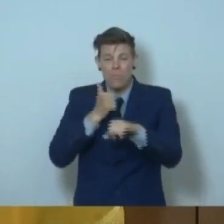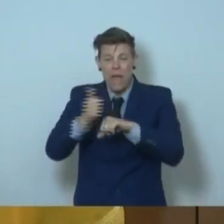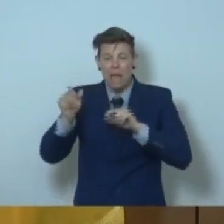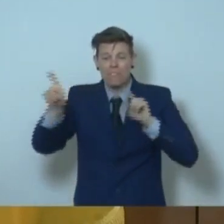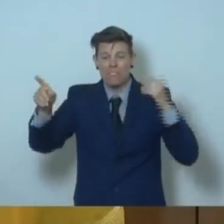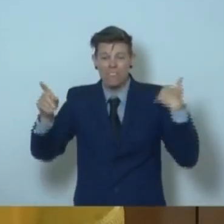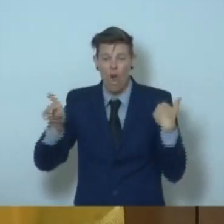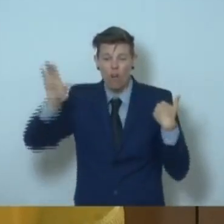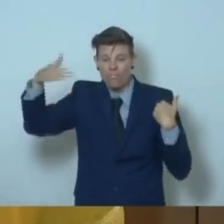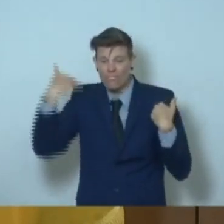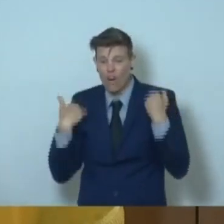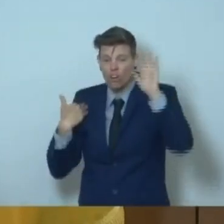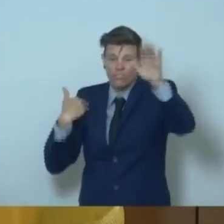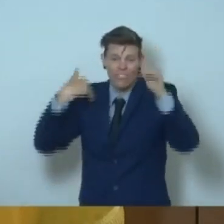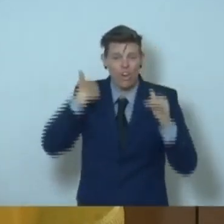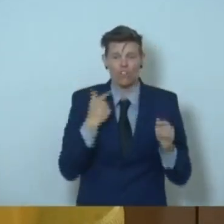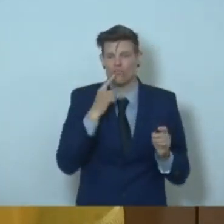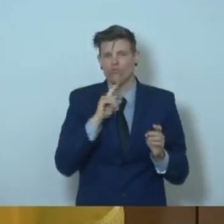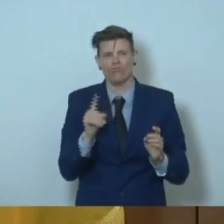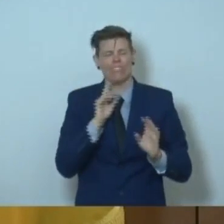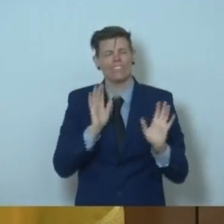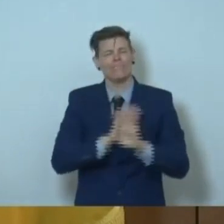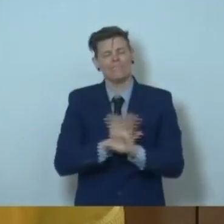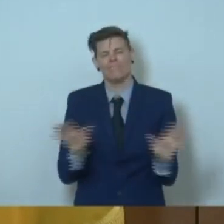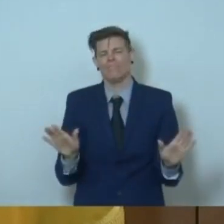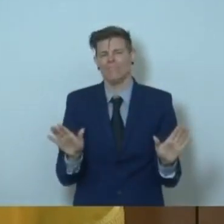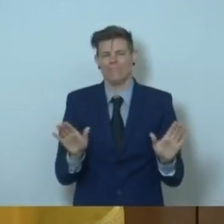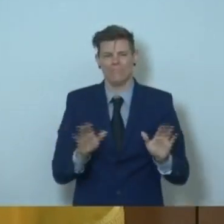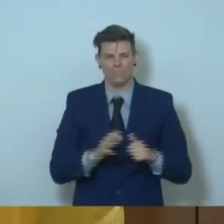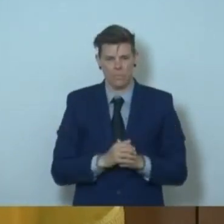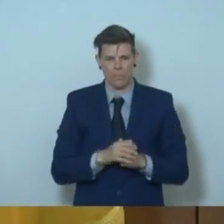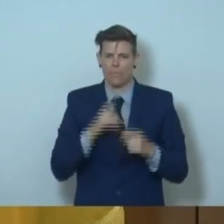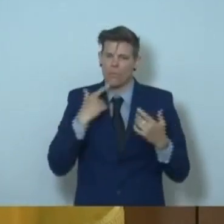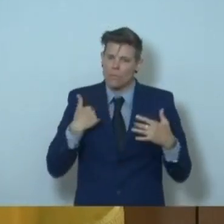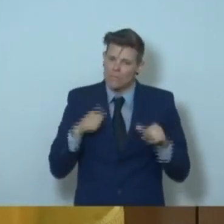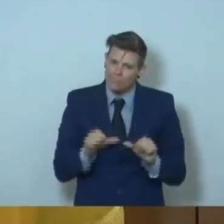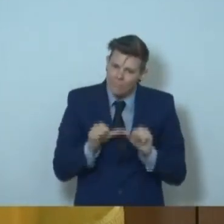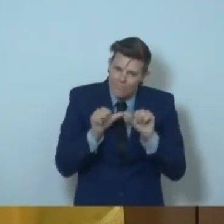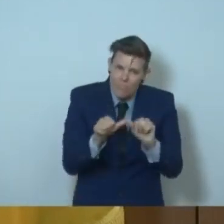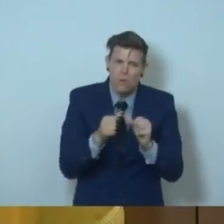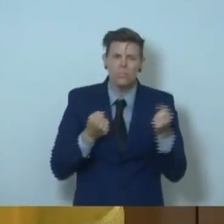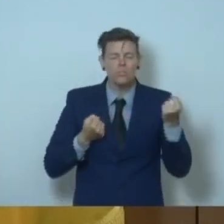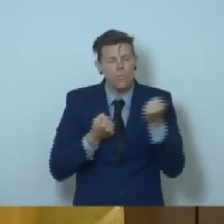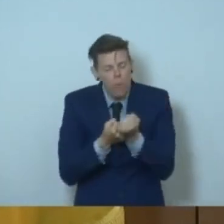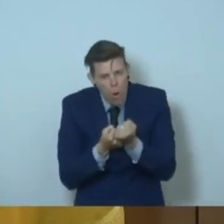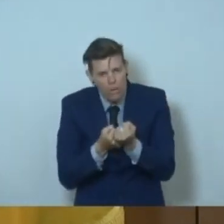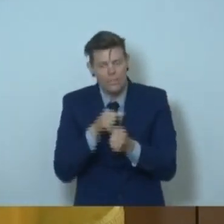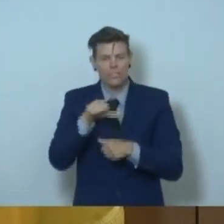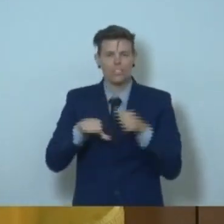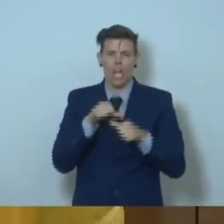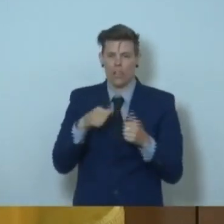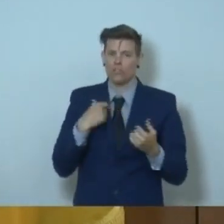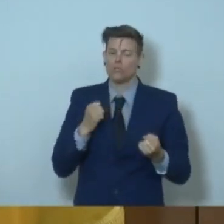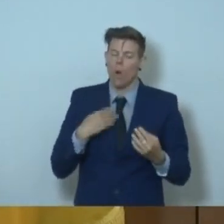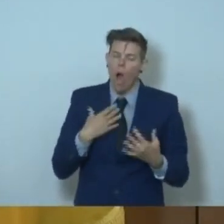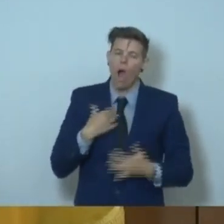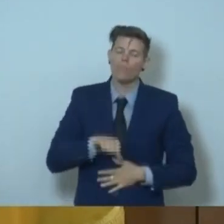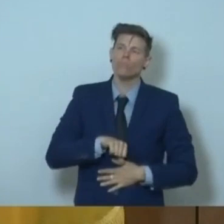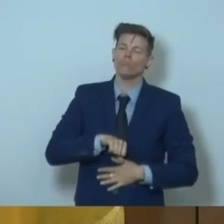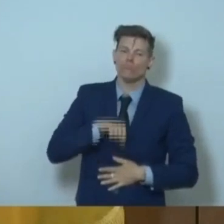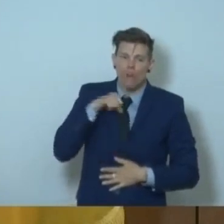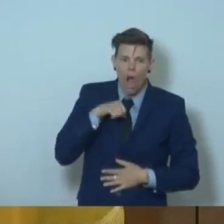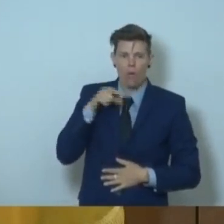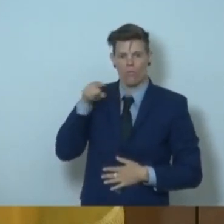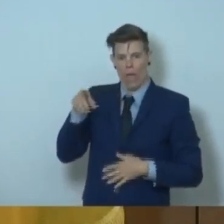and recognizing that there are real consequences. And I was really impressed by the way in which the